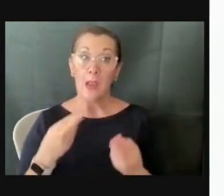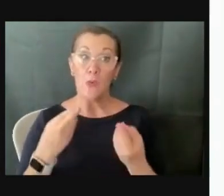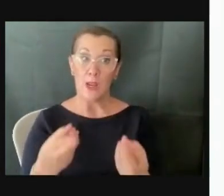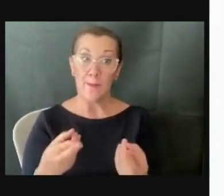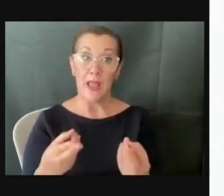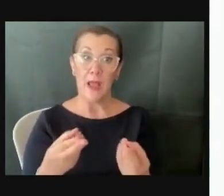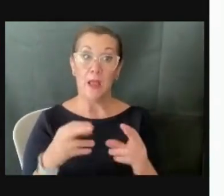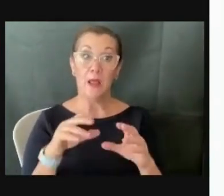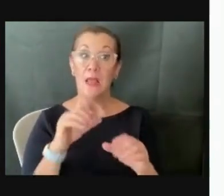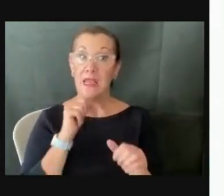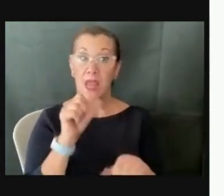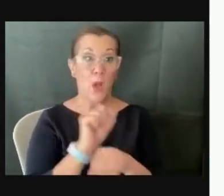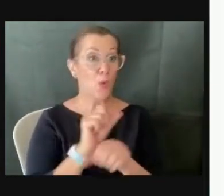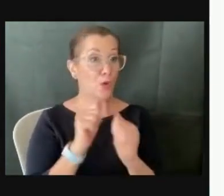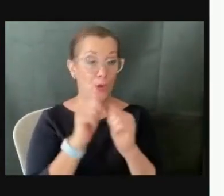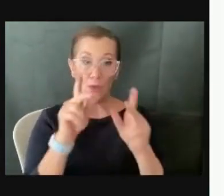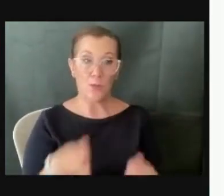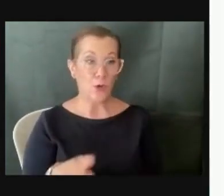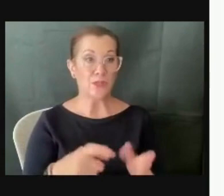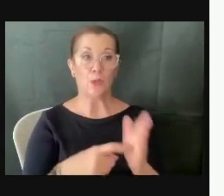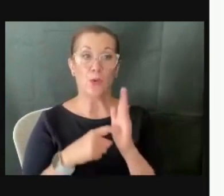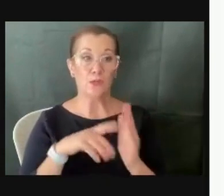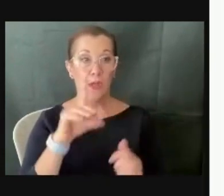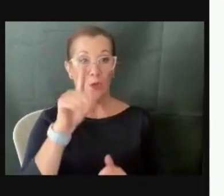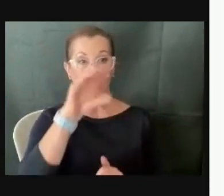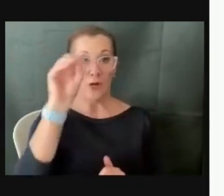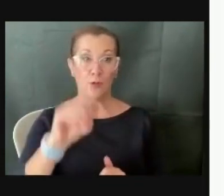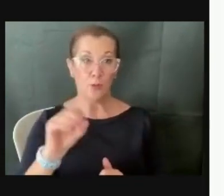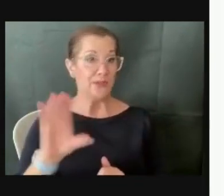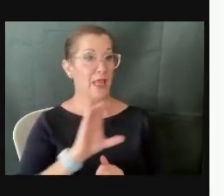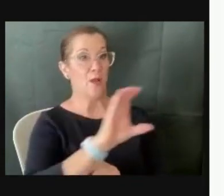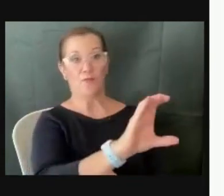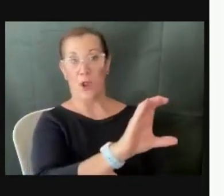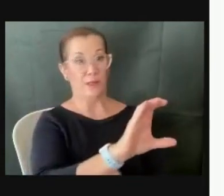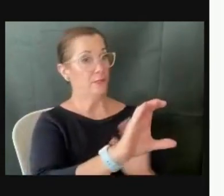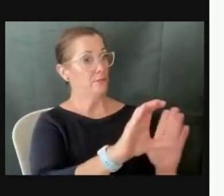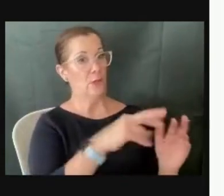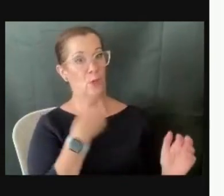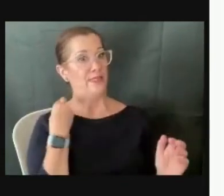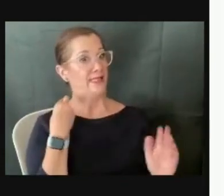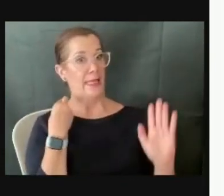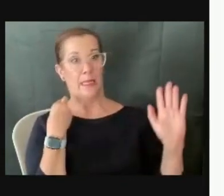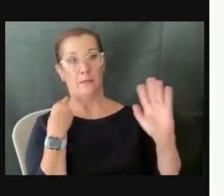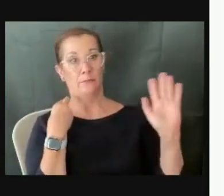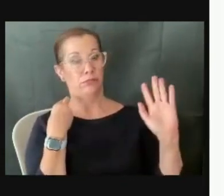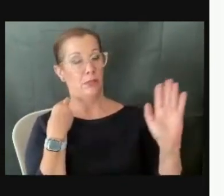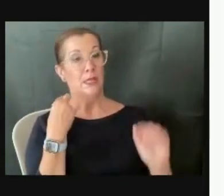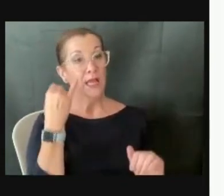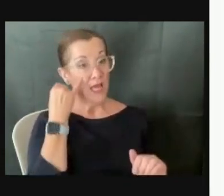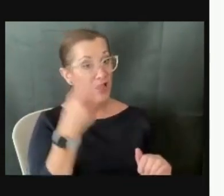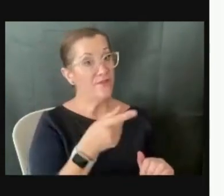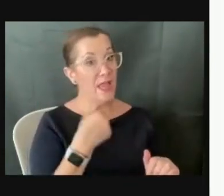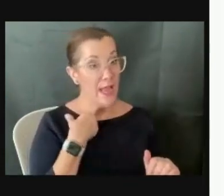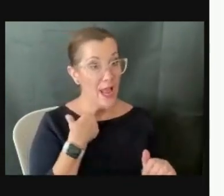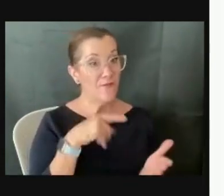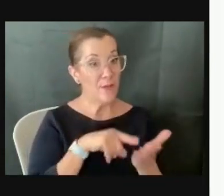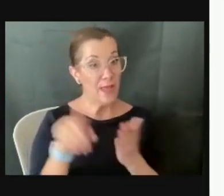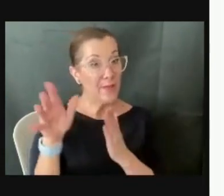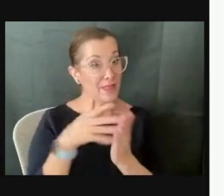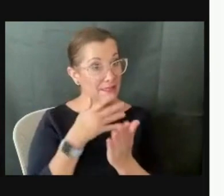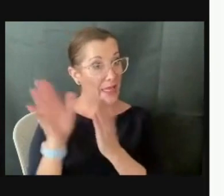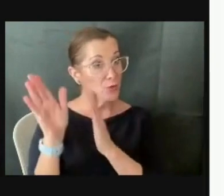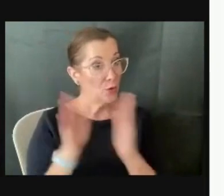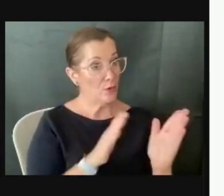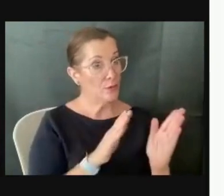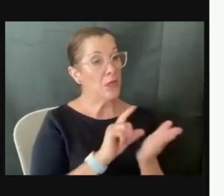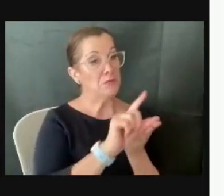probably not working with somebody that requires 100% upfront, because that's pretty risky. But if they have a payment schedule you're comfortable